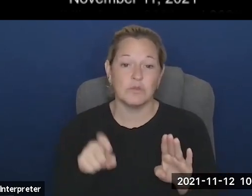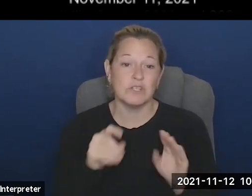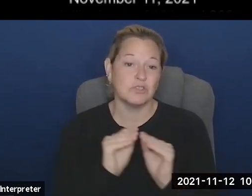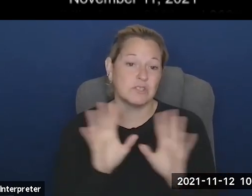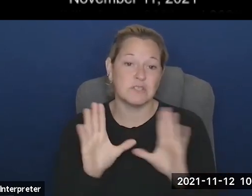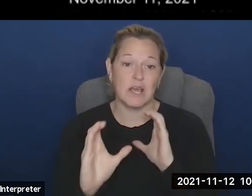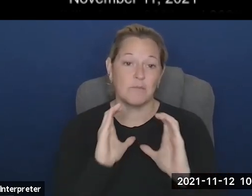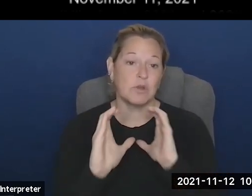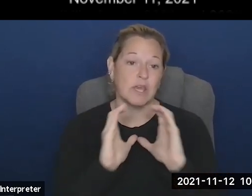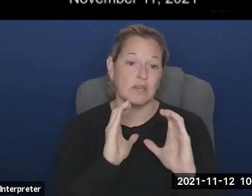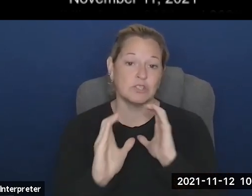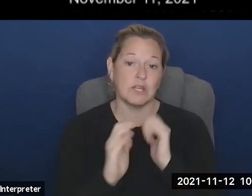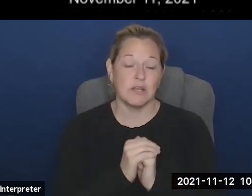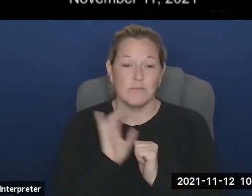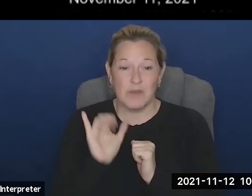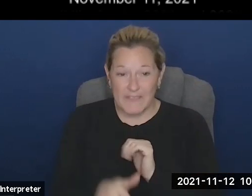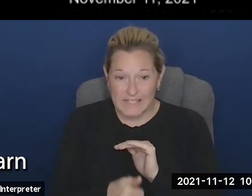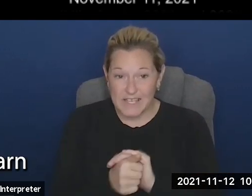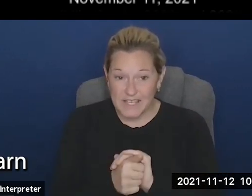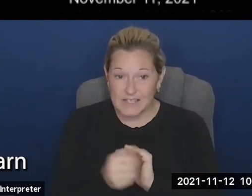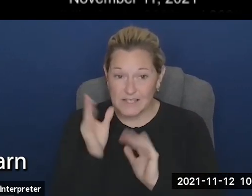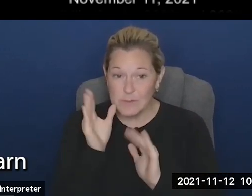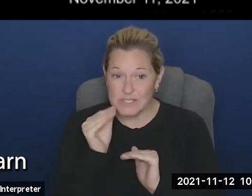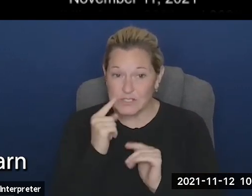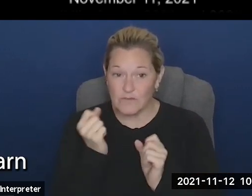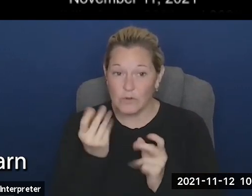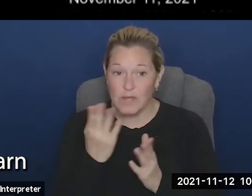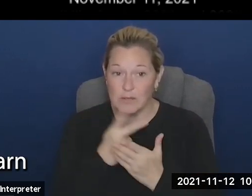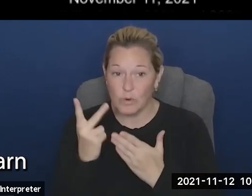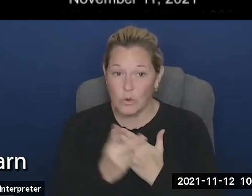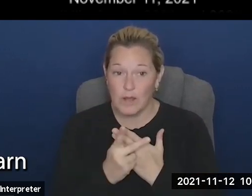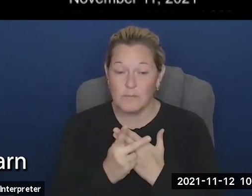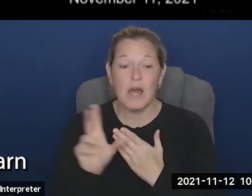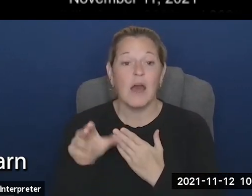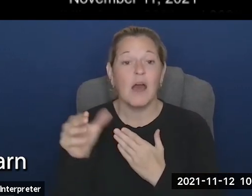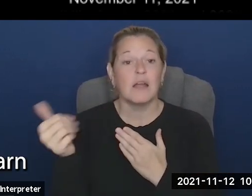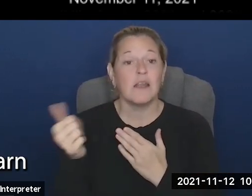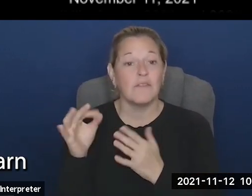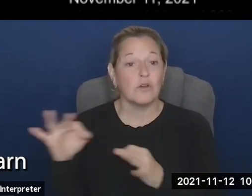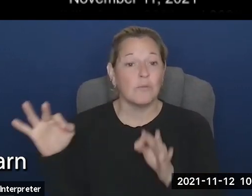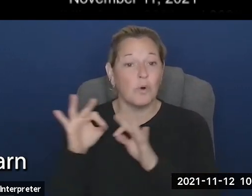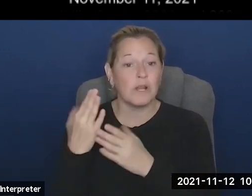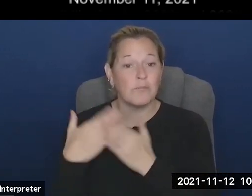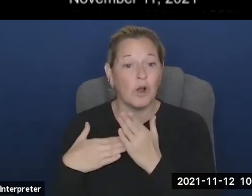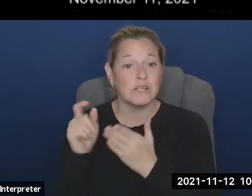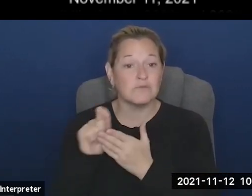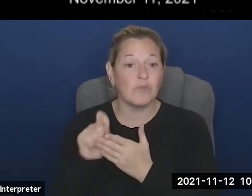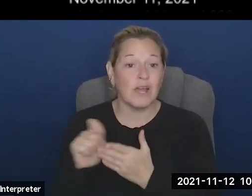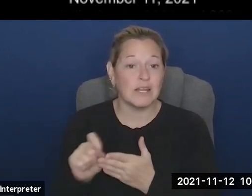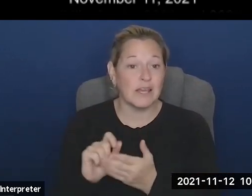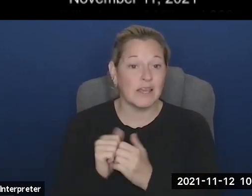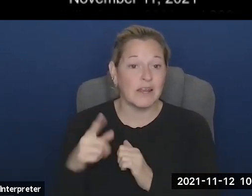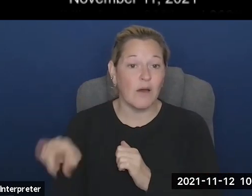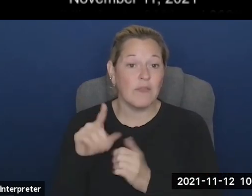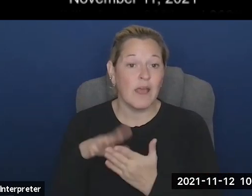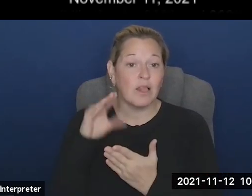that's certainly a hidden expectation from many programs. But one of the other big areas is around writing and how students learn to write scientifically,